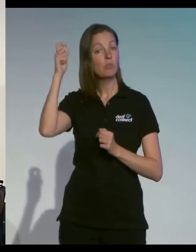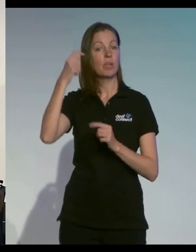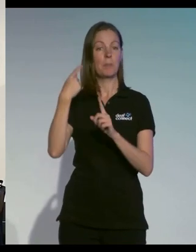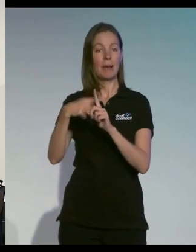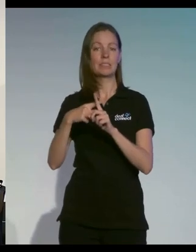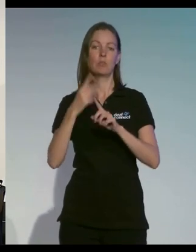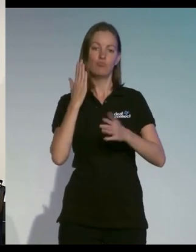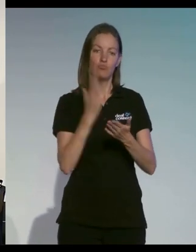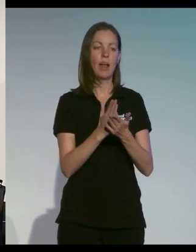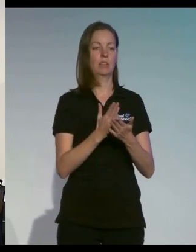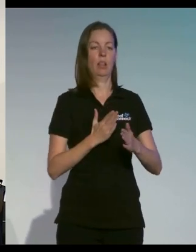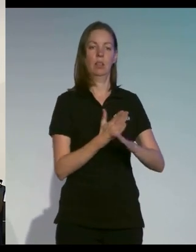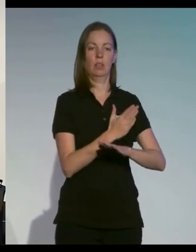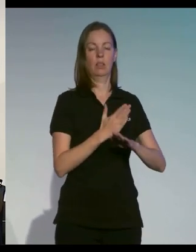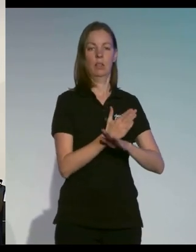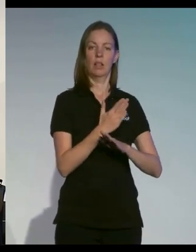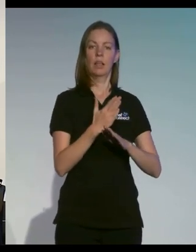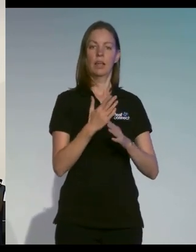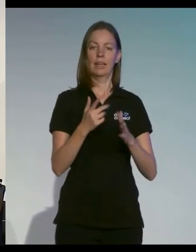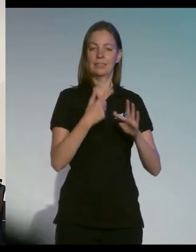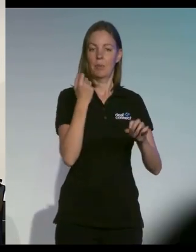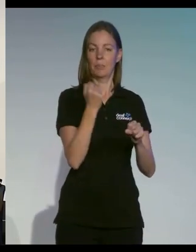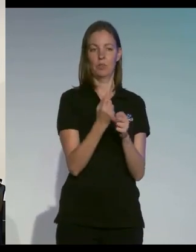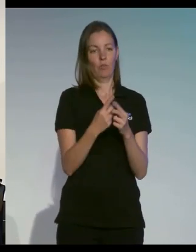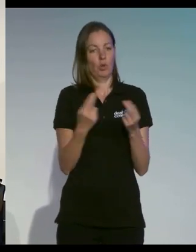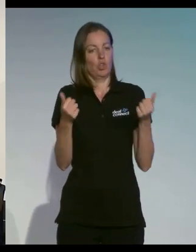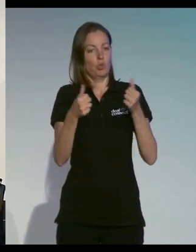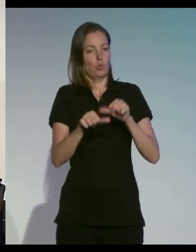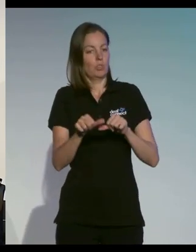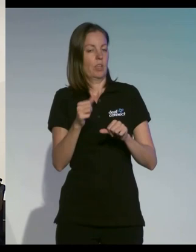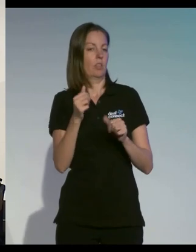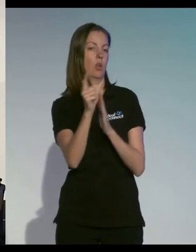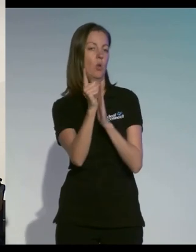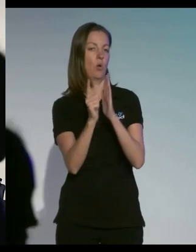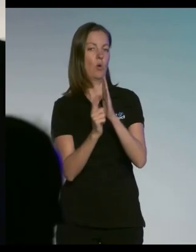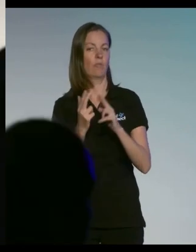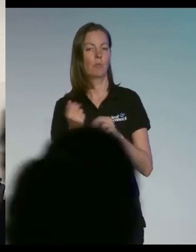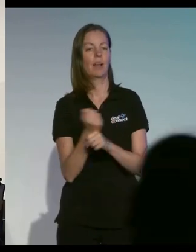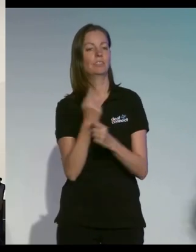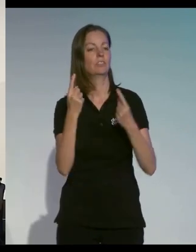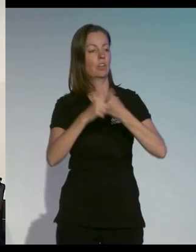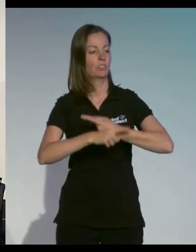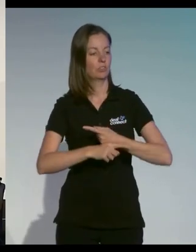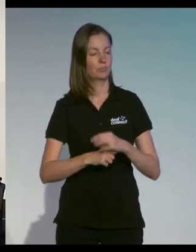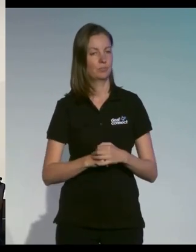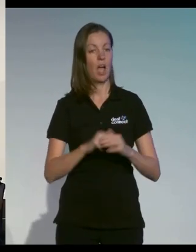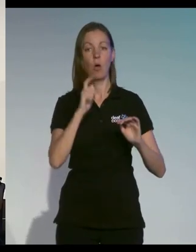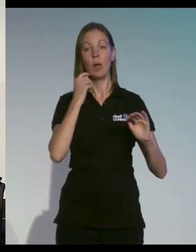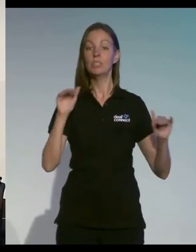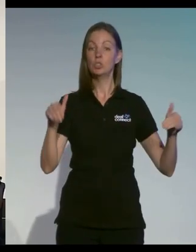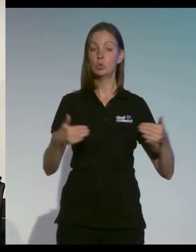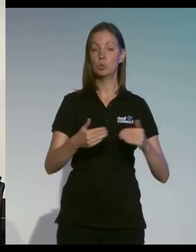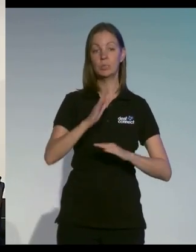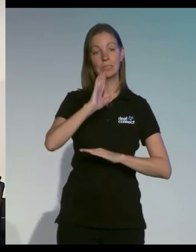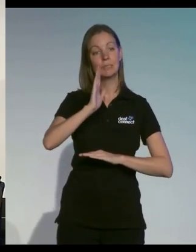practical examples of how we can use the law to affect change. I'm going to introduce our speakers